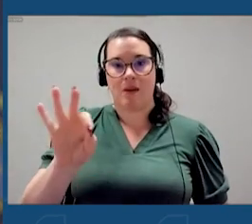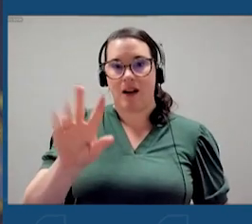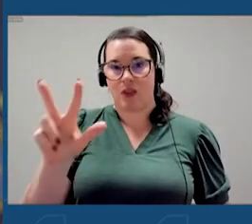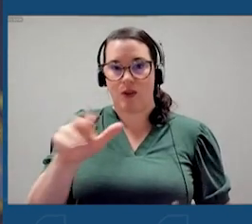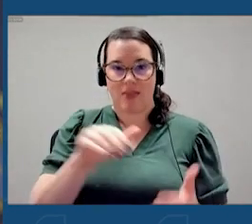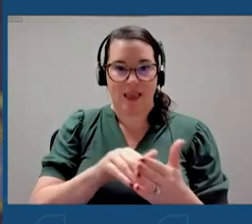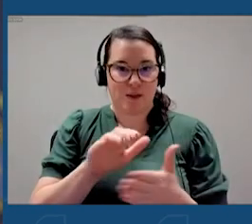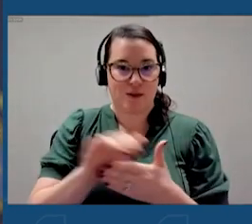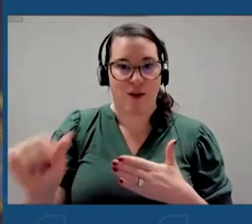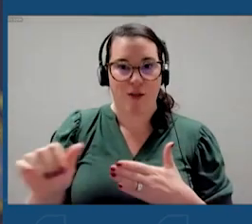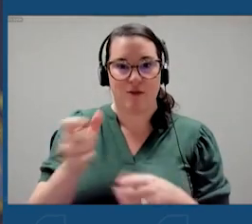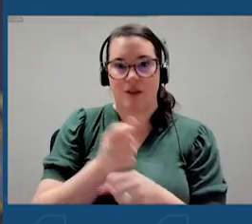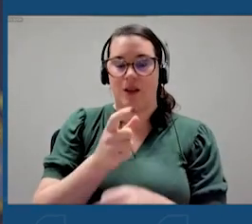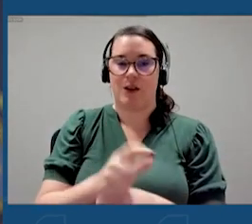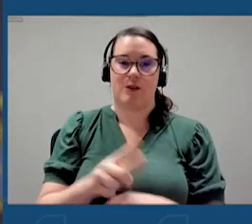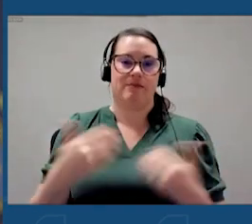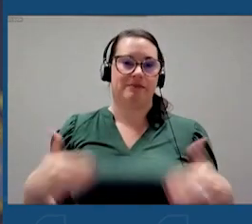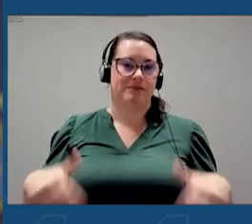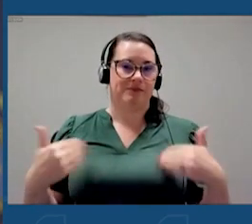$93,000 a year.